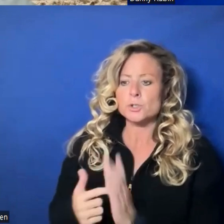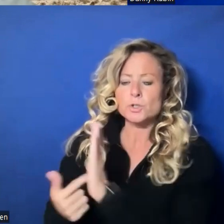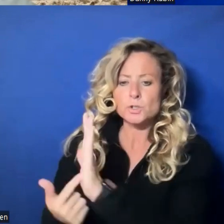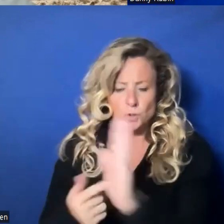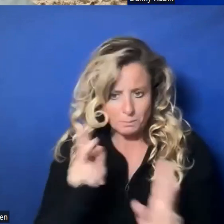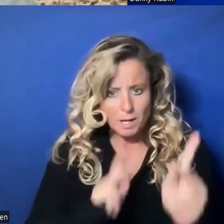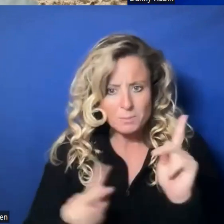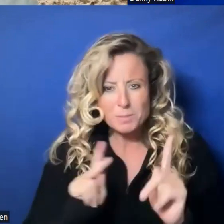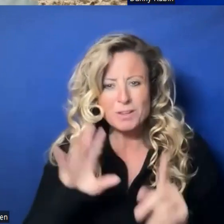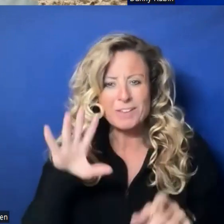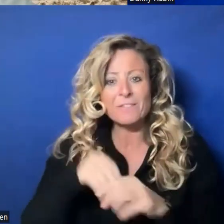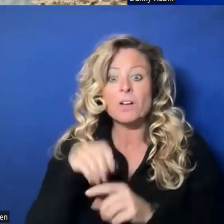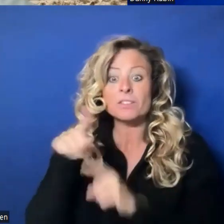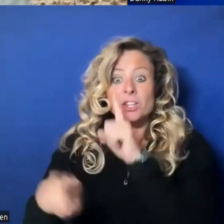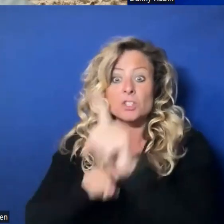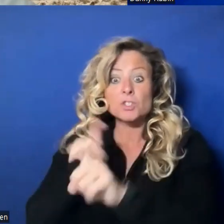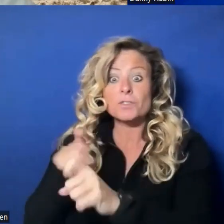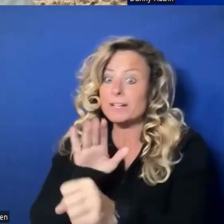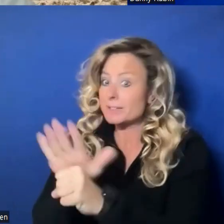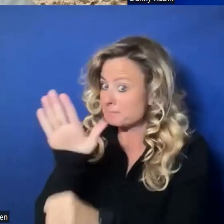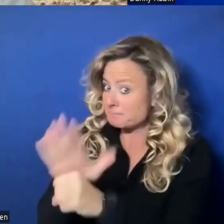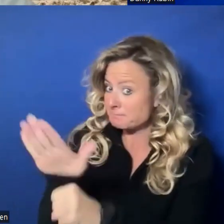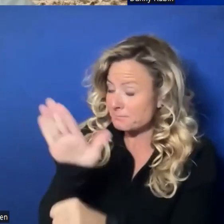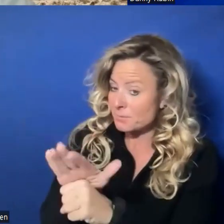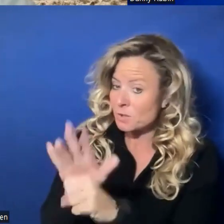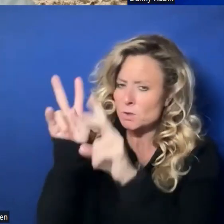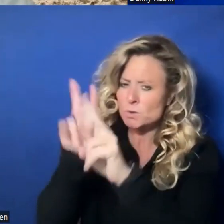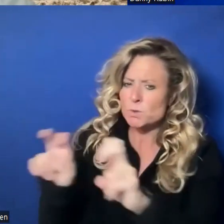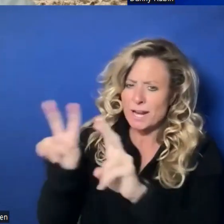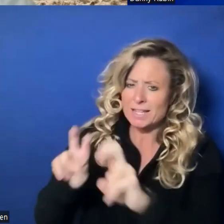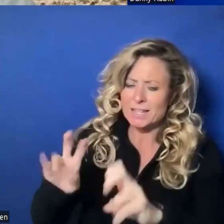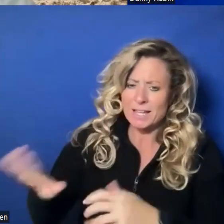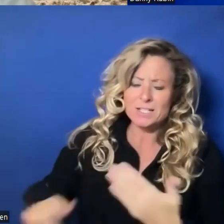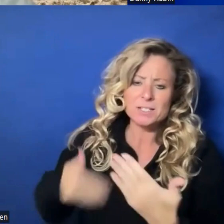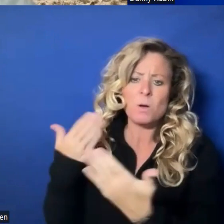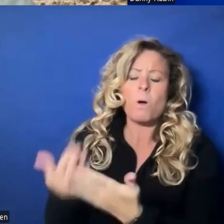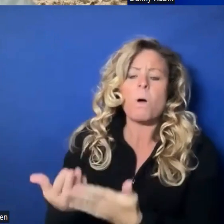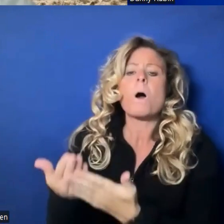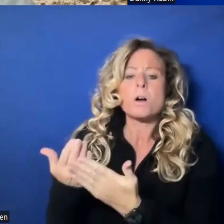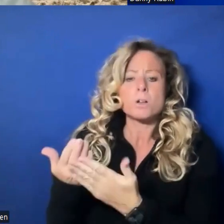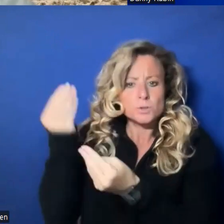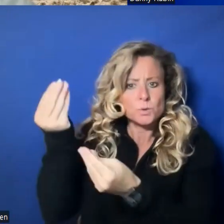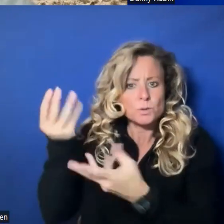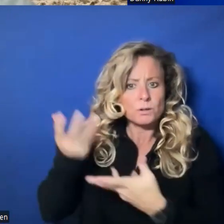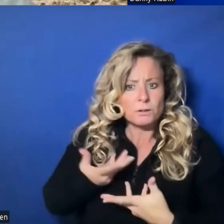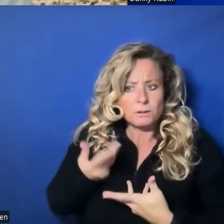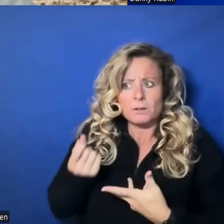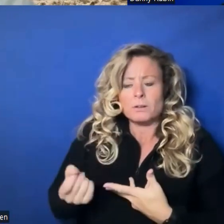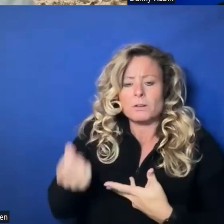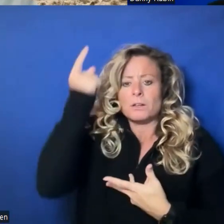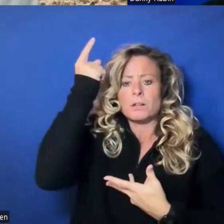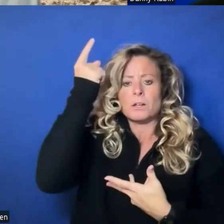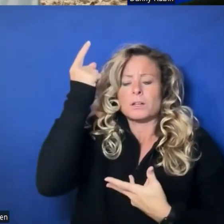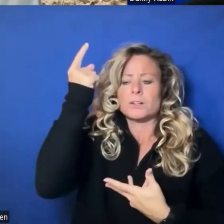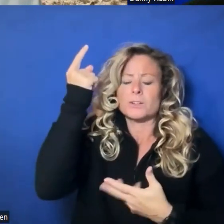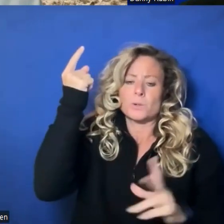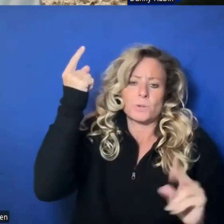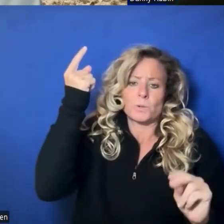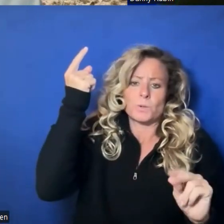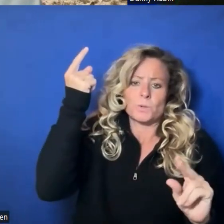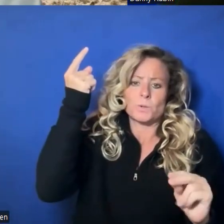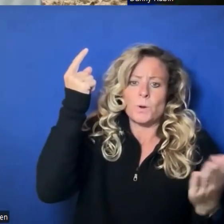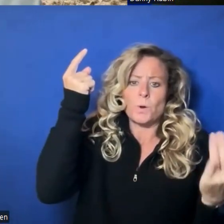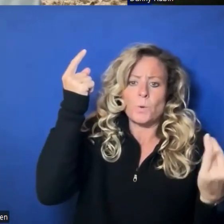in the survey is enough to analyze, to get to understand what they are doing? No. Because